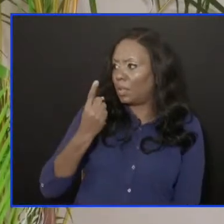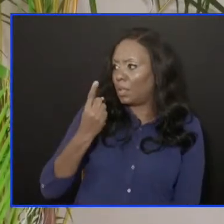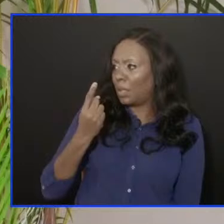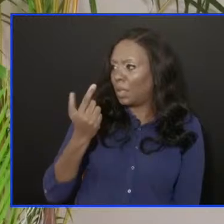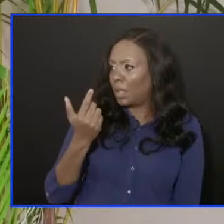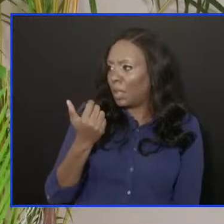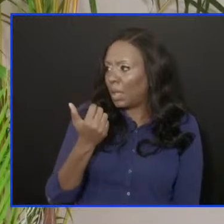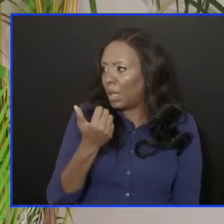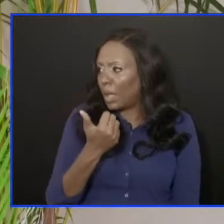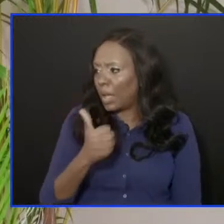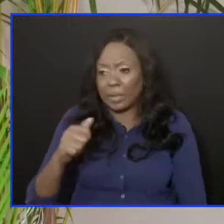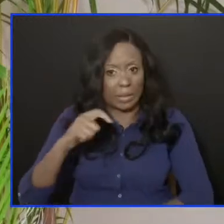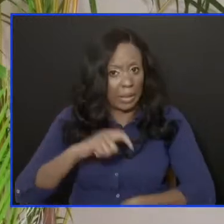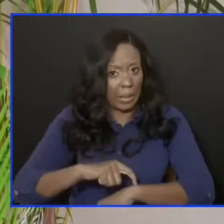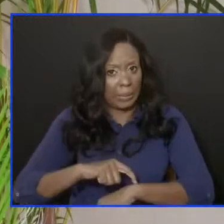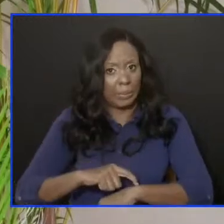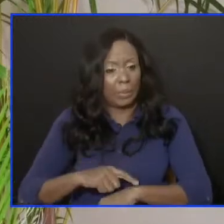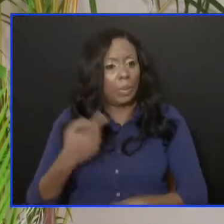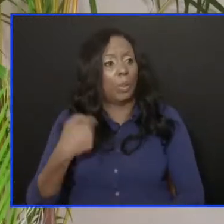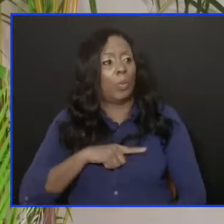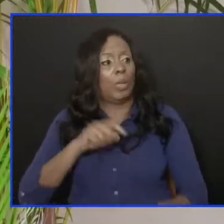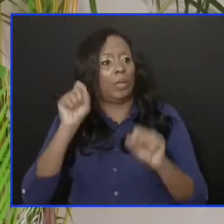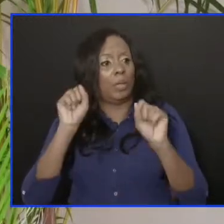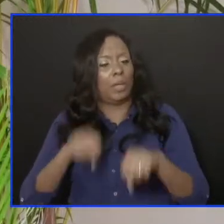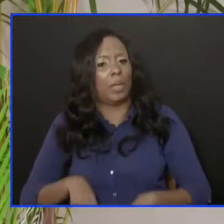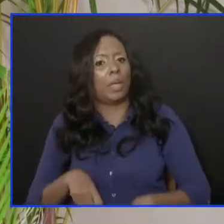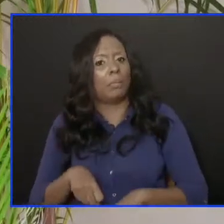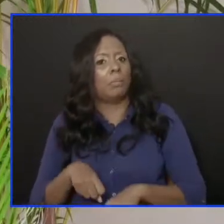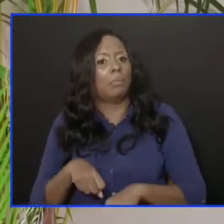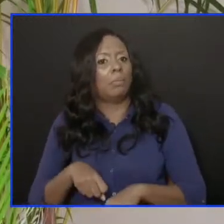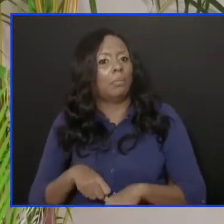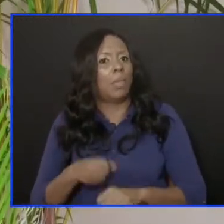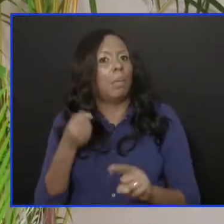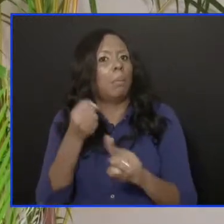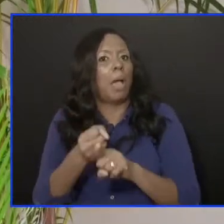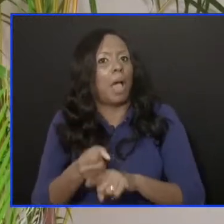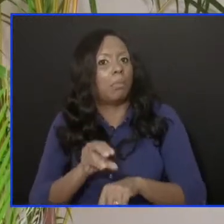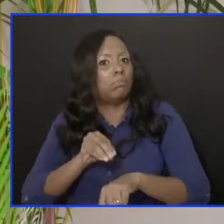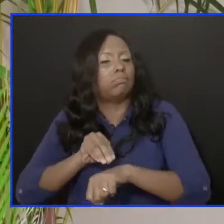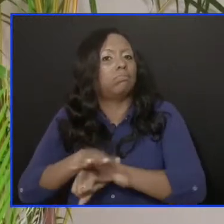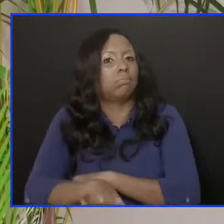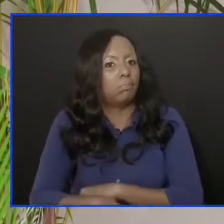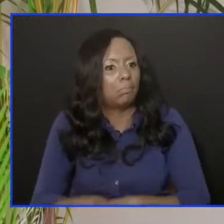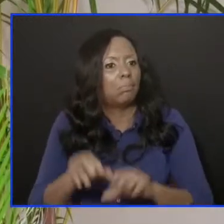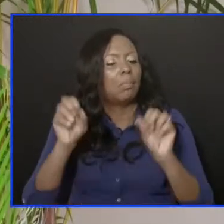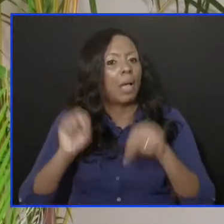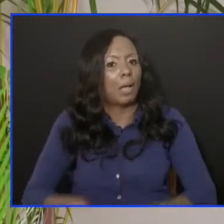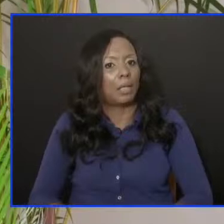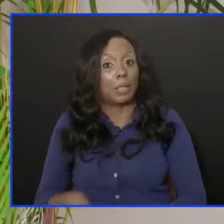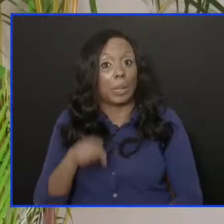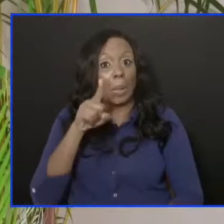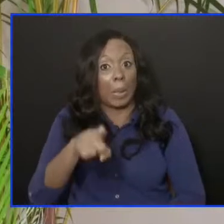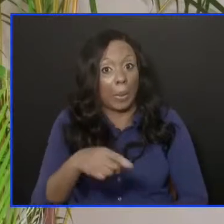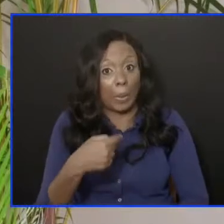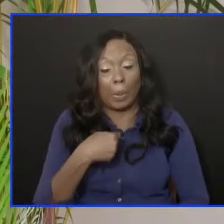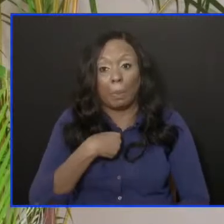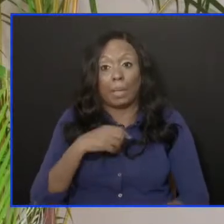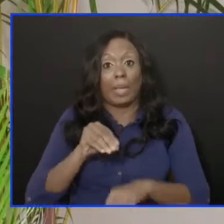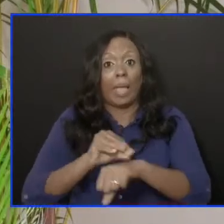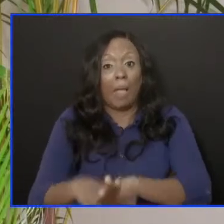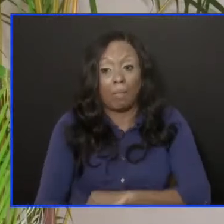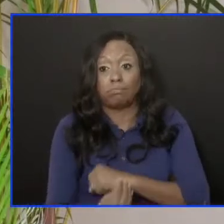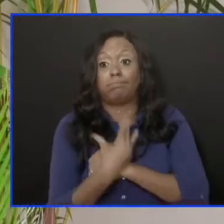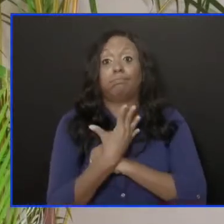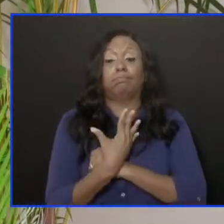of us can be affected. No matter how strong you feel, any of us can be affected, not just in the short term,